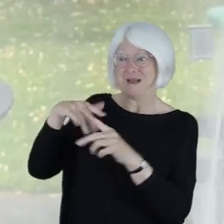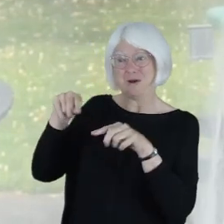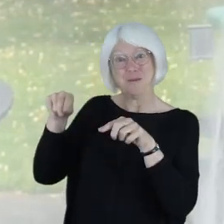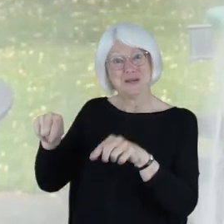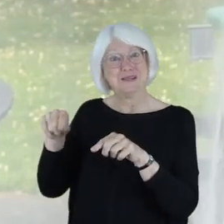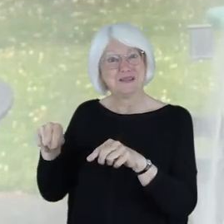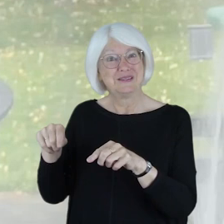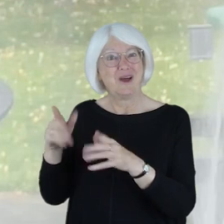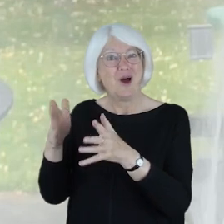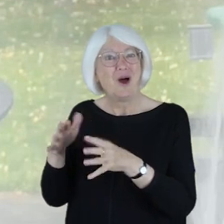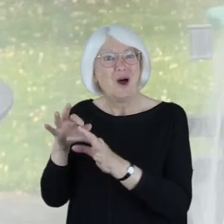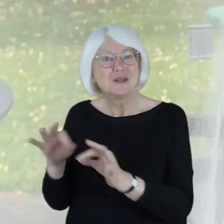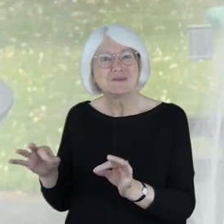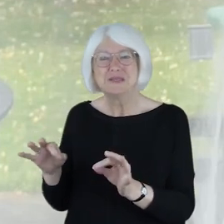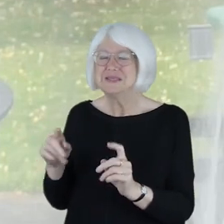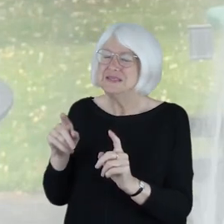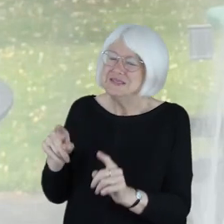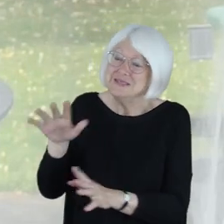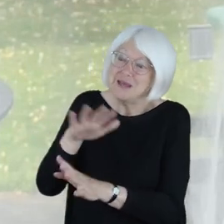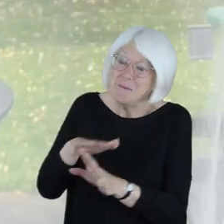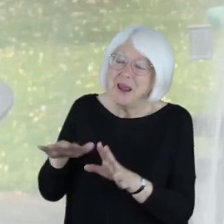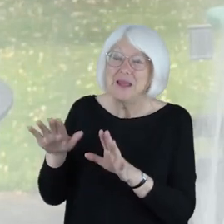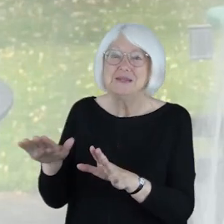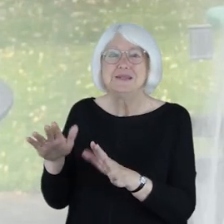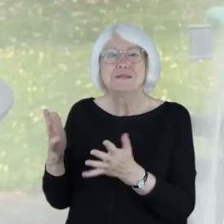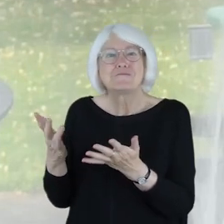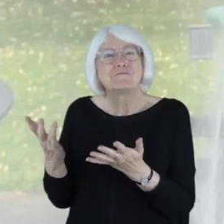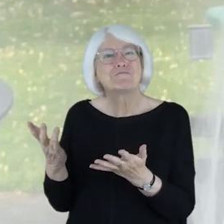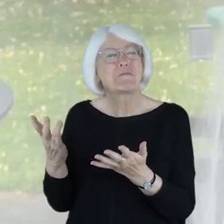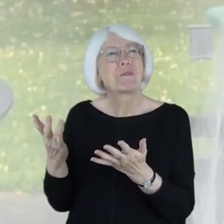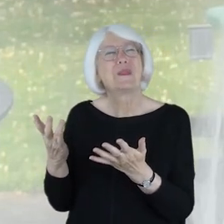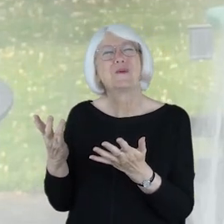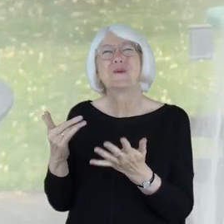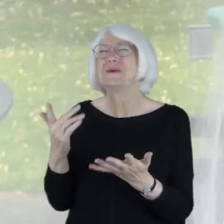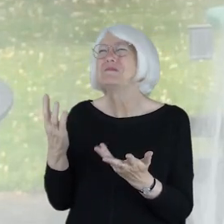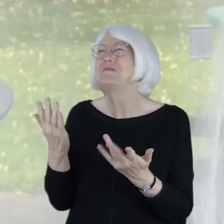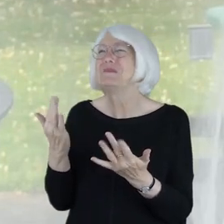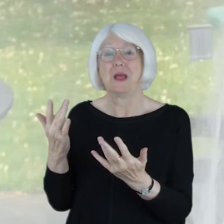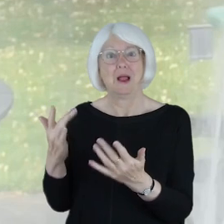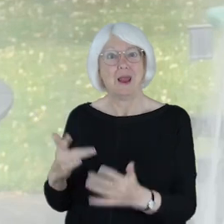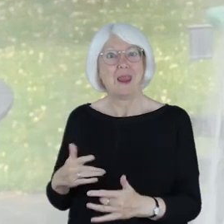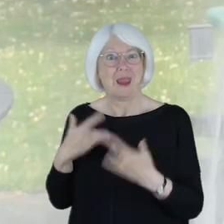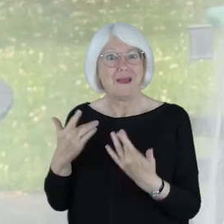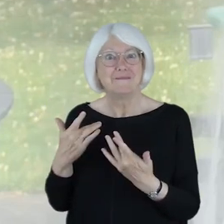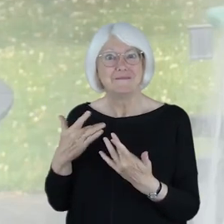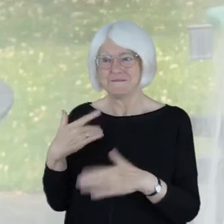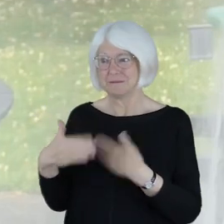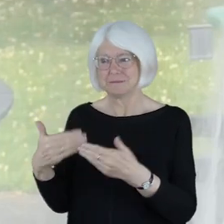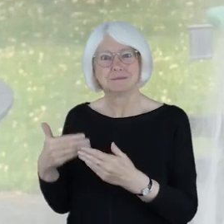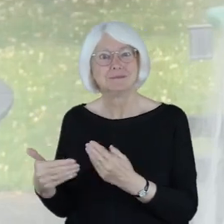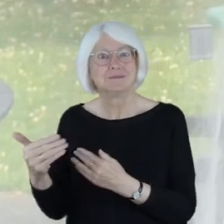we provide shows us that the hospice is a place where life can be